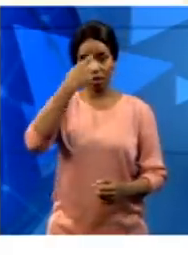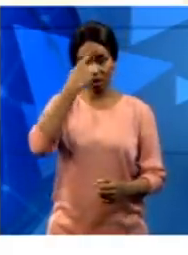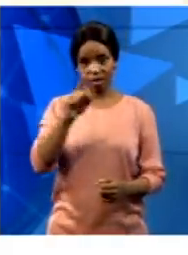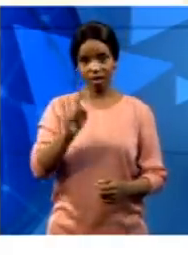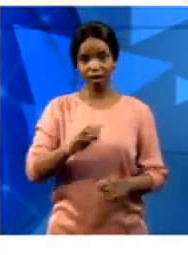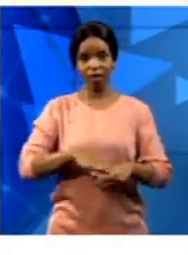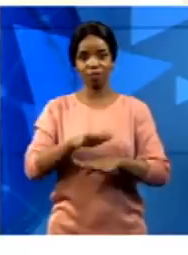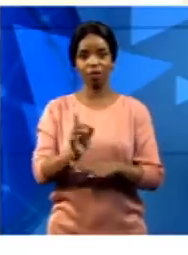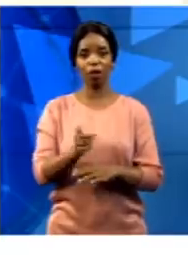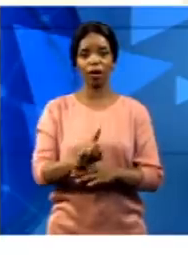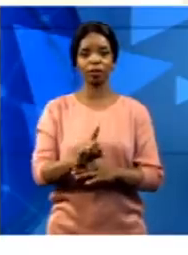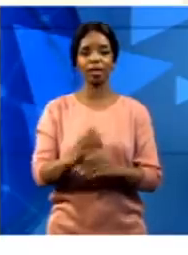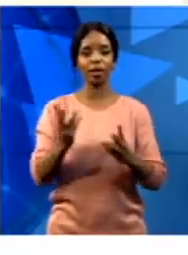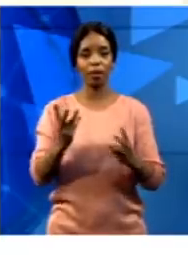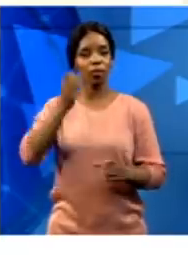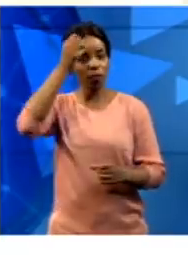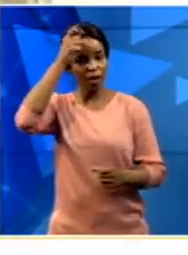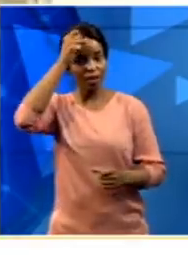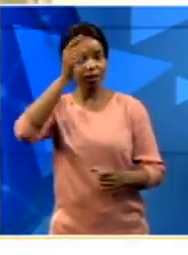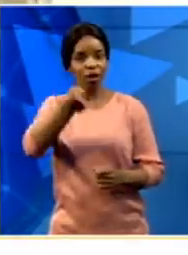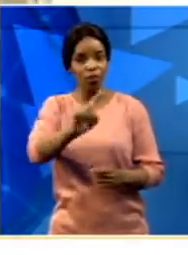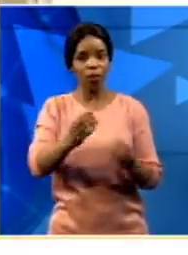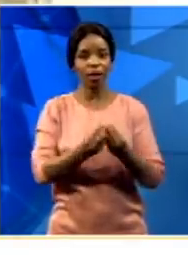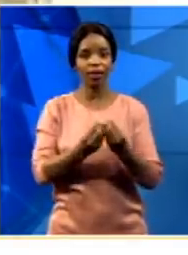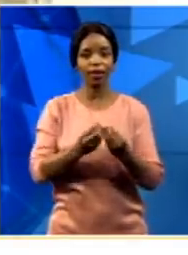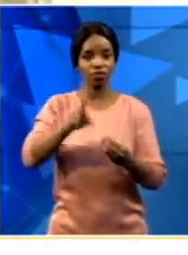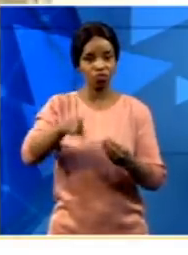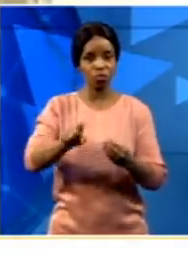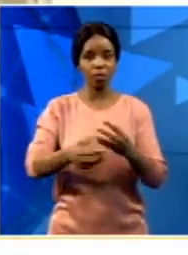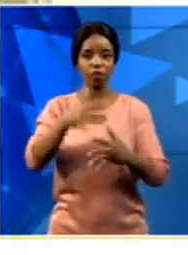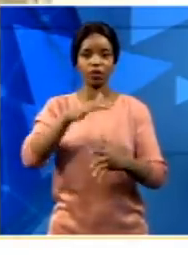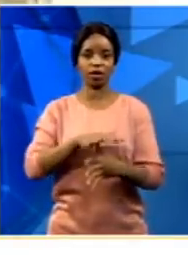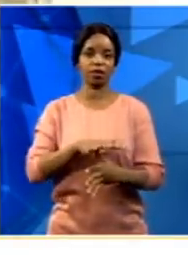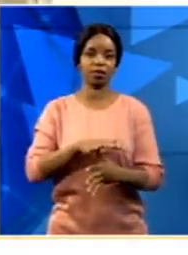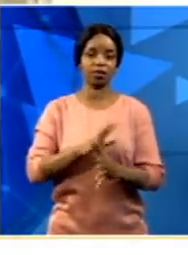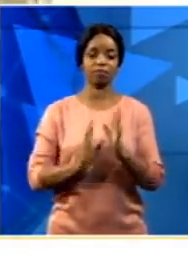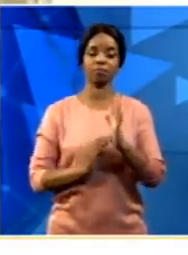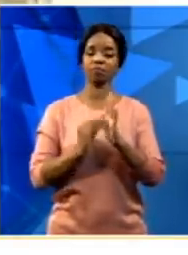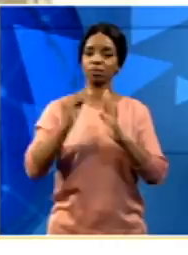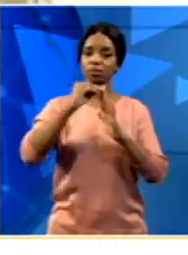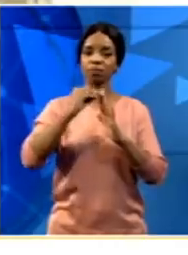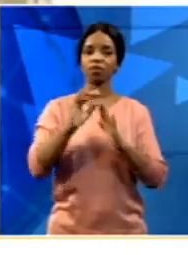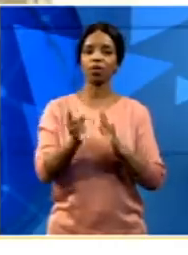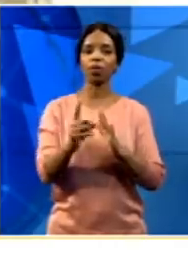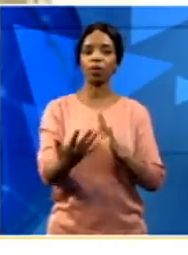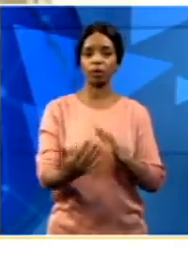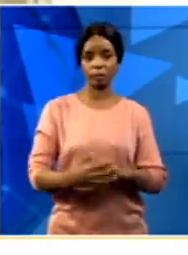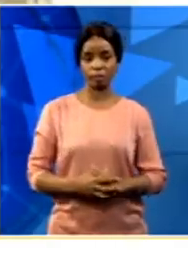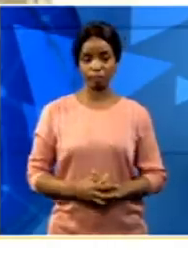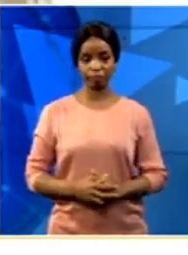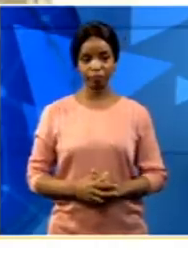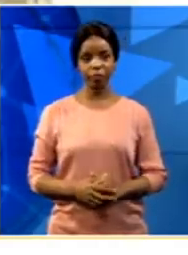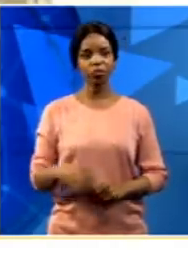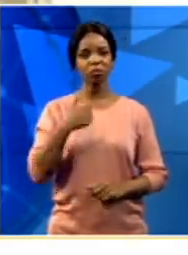what they should be prioritizing in these days. Tim, where does your funding come from? I mean, if people, because I see that there is a section